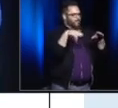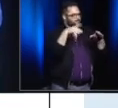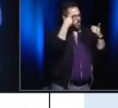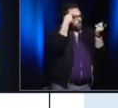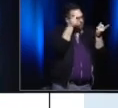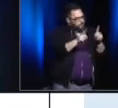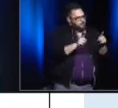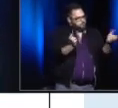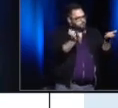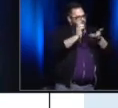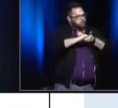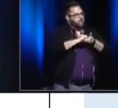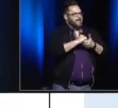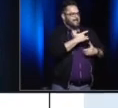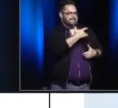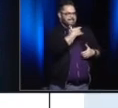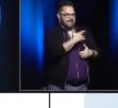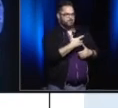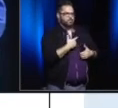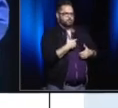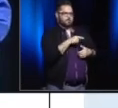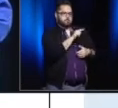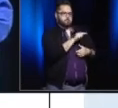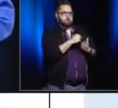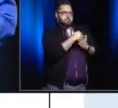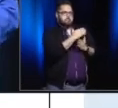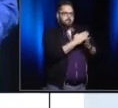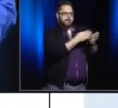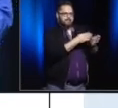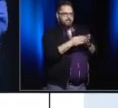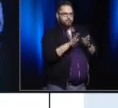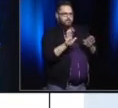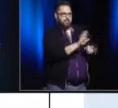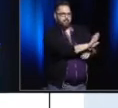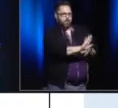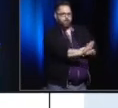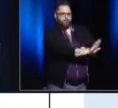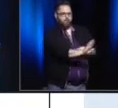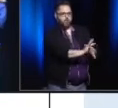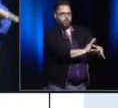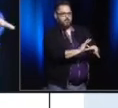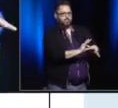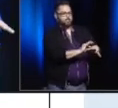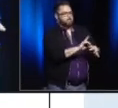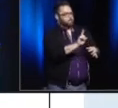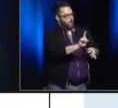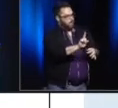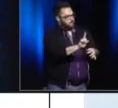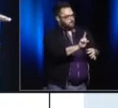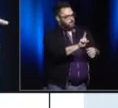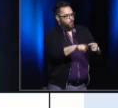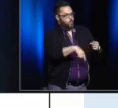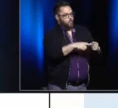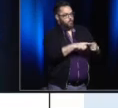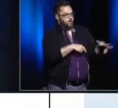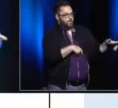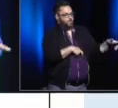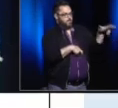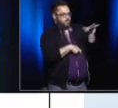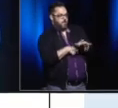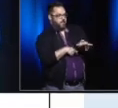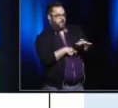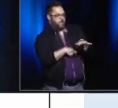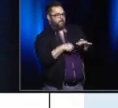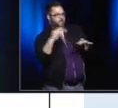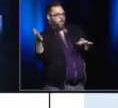about the relationships between particular individuals in each group. Except when they get together, everybody is petting